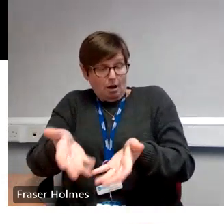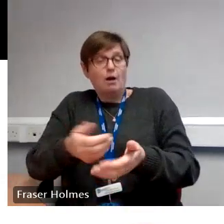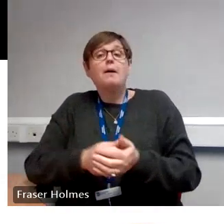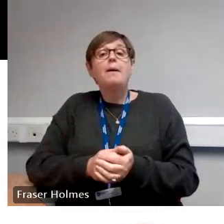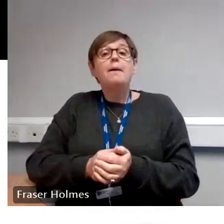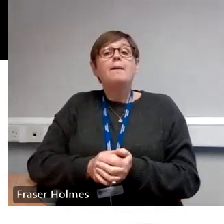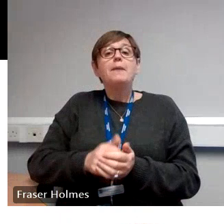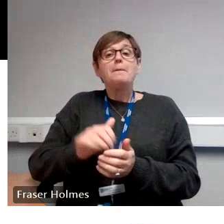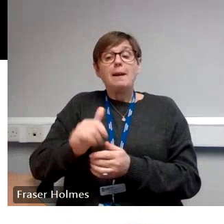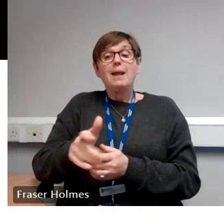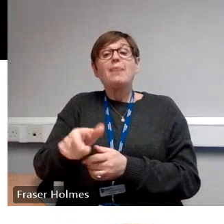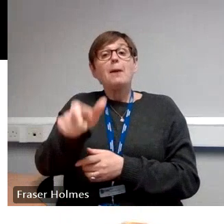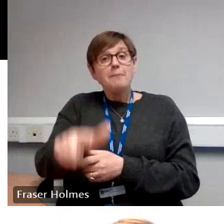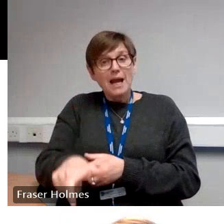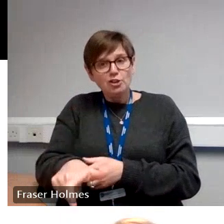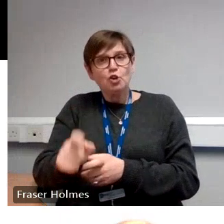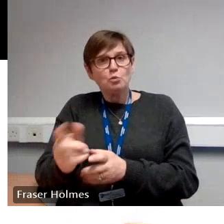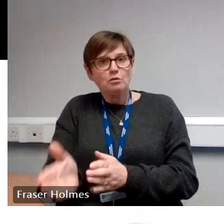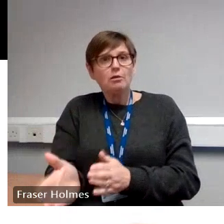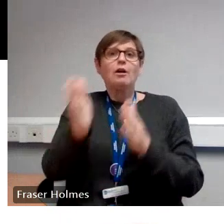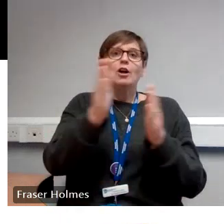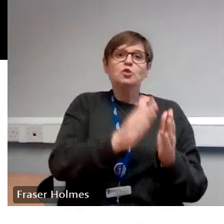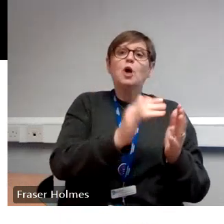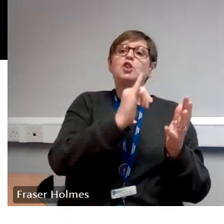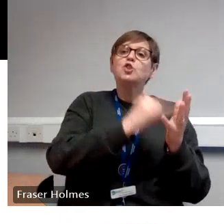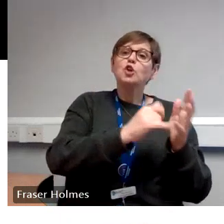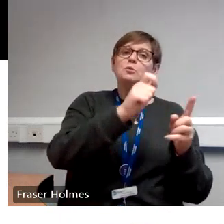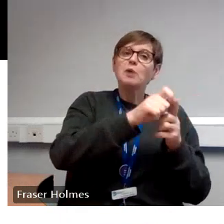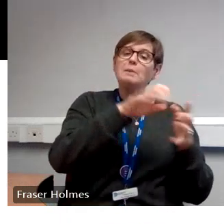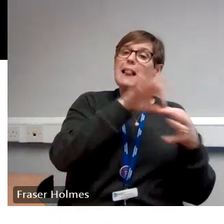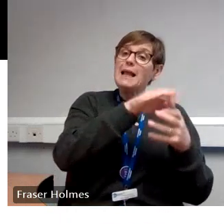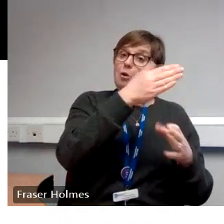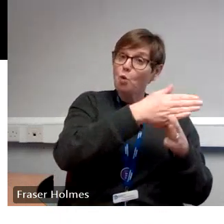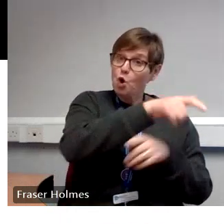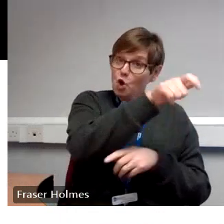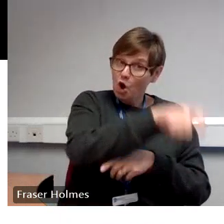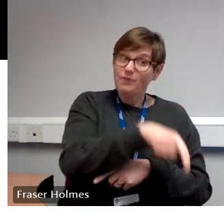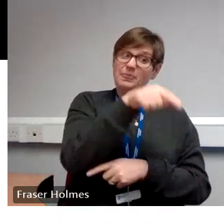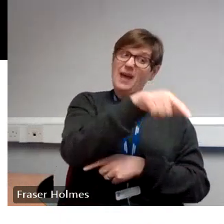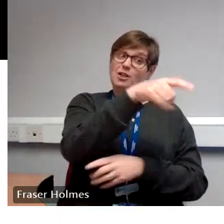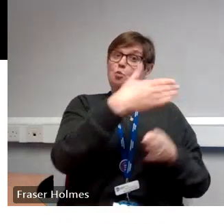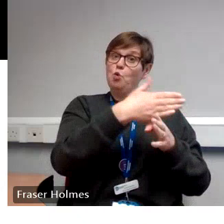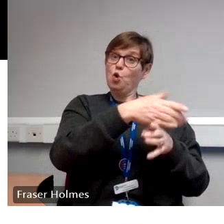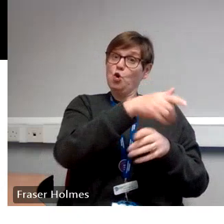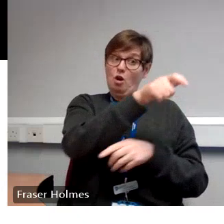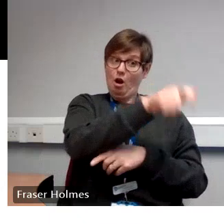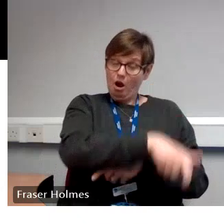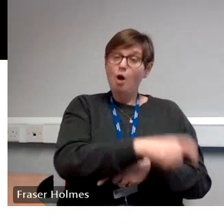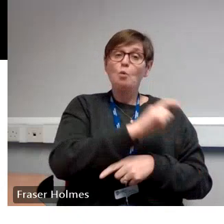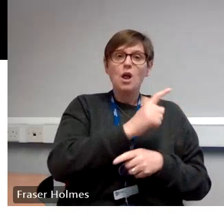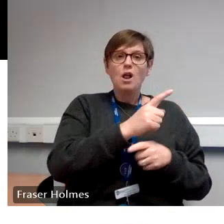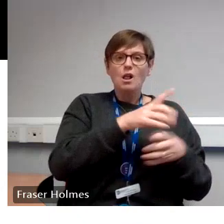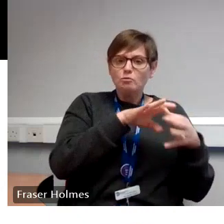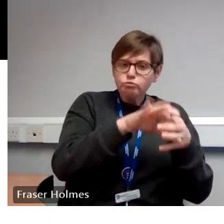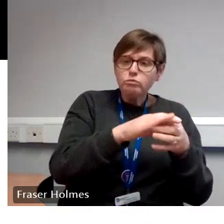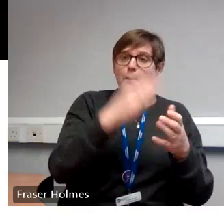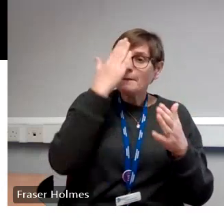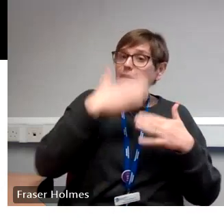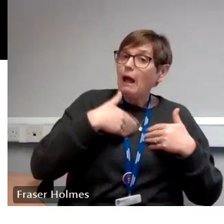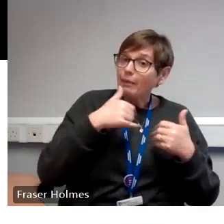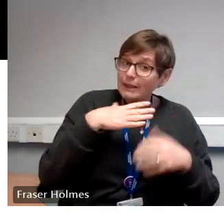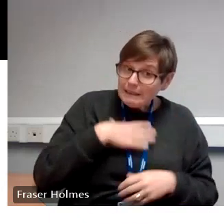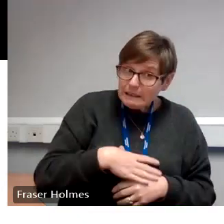move a patient into working with a social prescribing link worker. So that link worker will work with people with mental health needs,